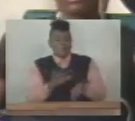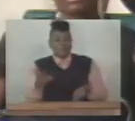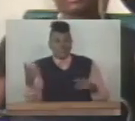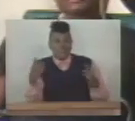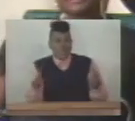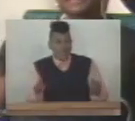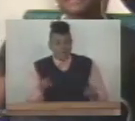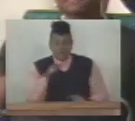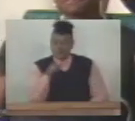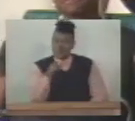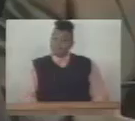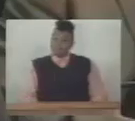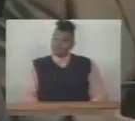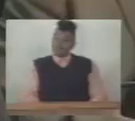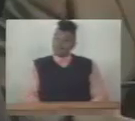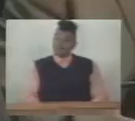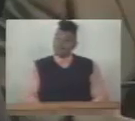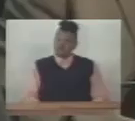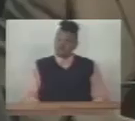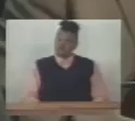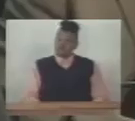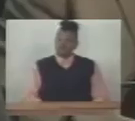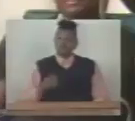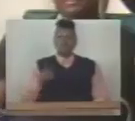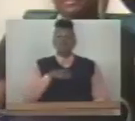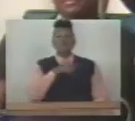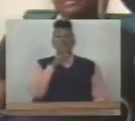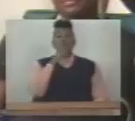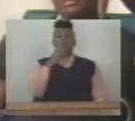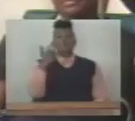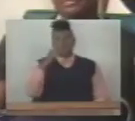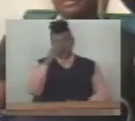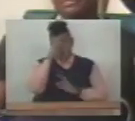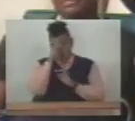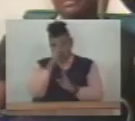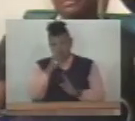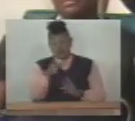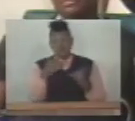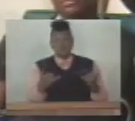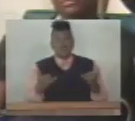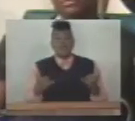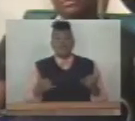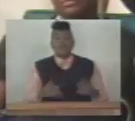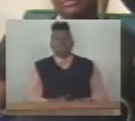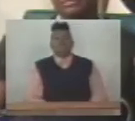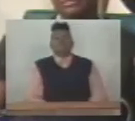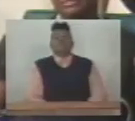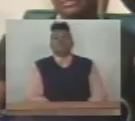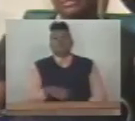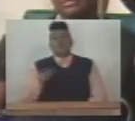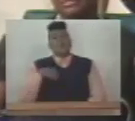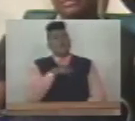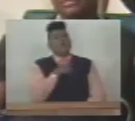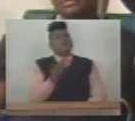are no ordinary woman. We pay homage to you today, and we